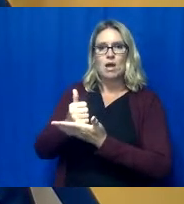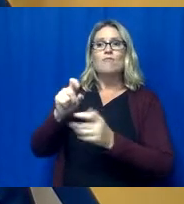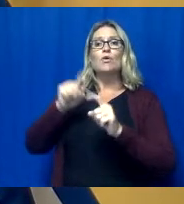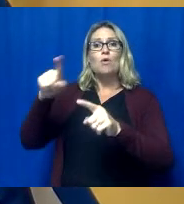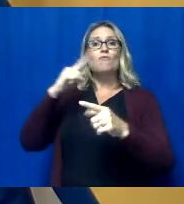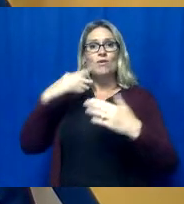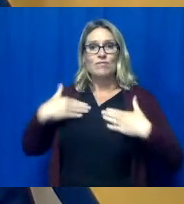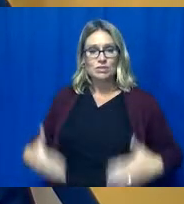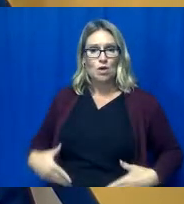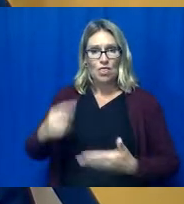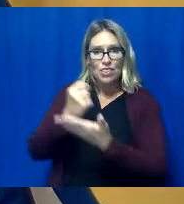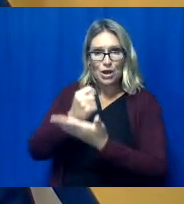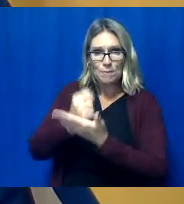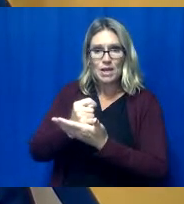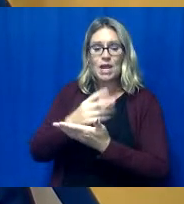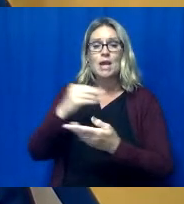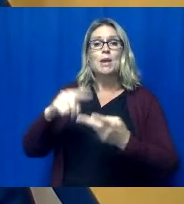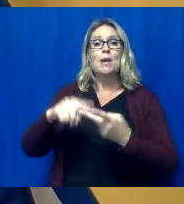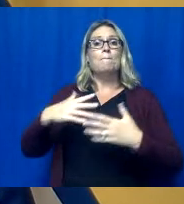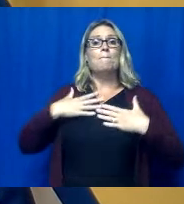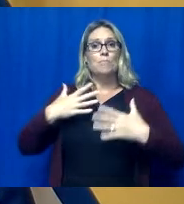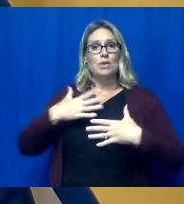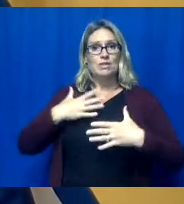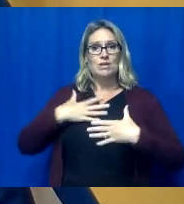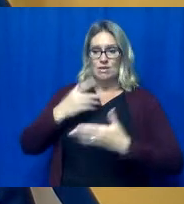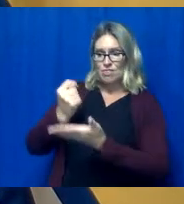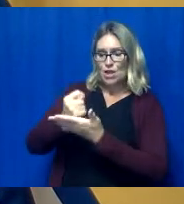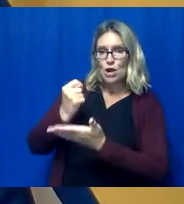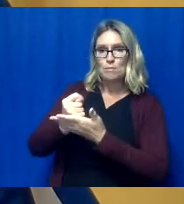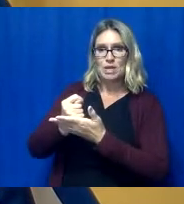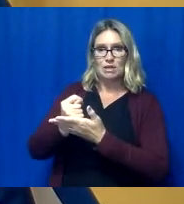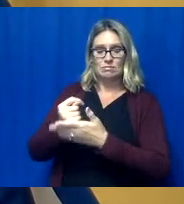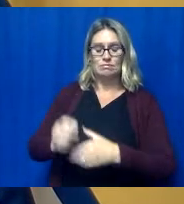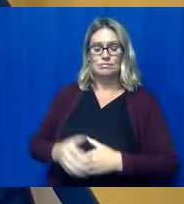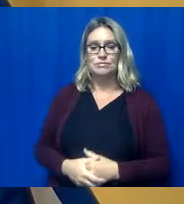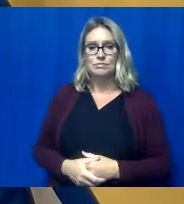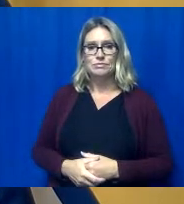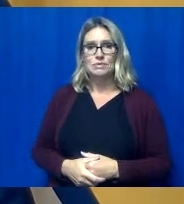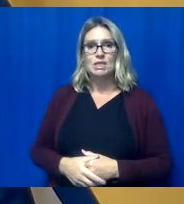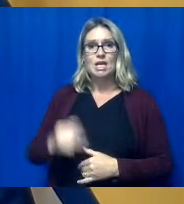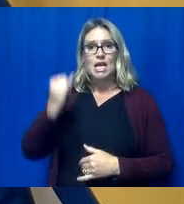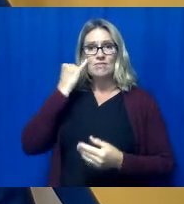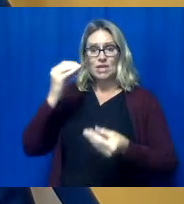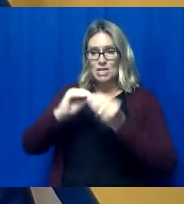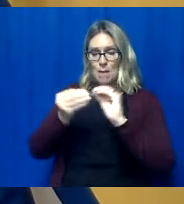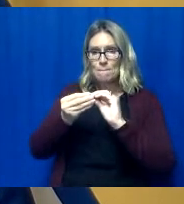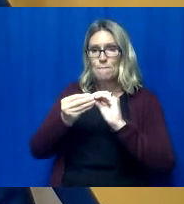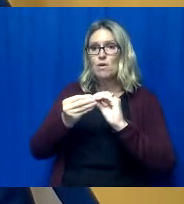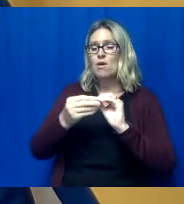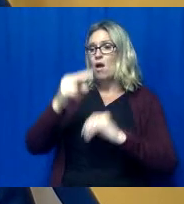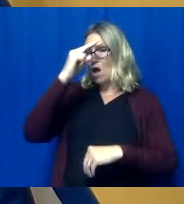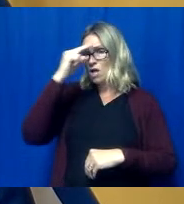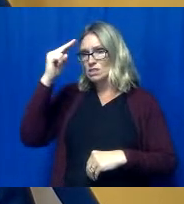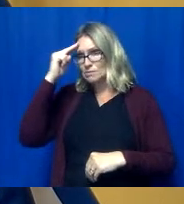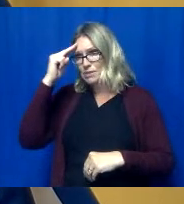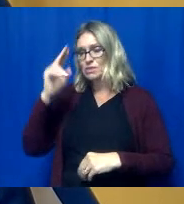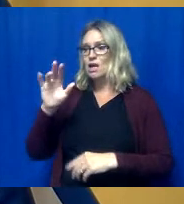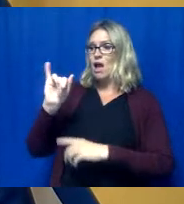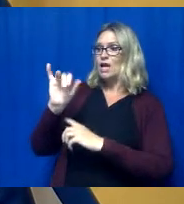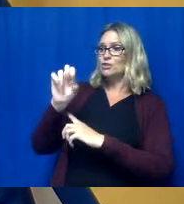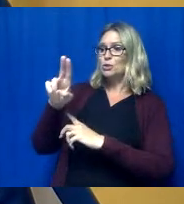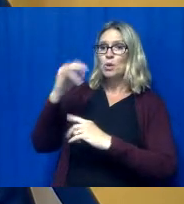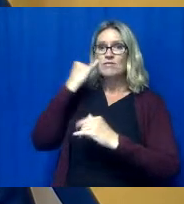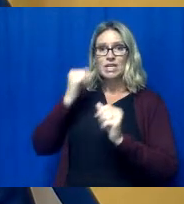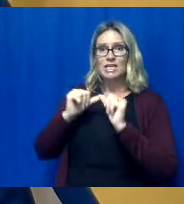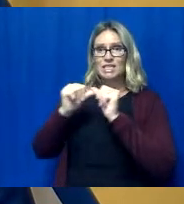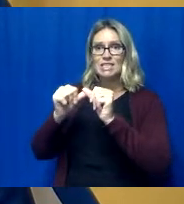physiotherapists and respiratory therapists. If the number of cases, hospitalizations, and ICU admissions continue to